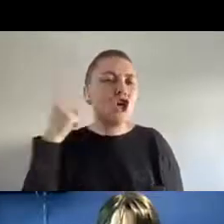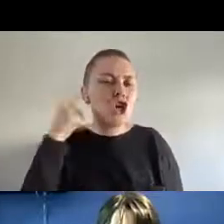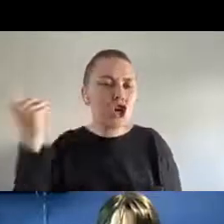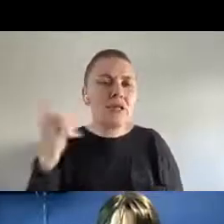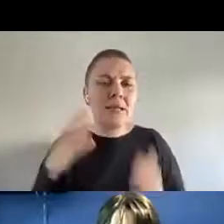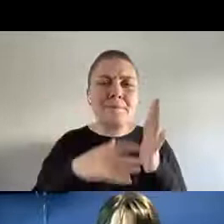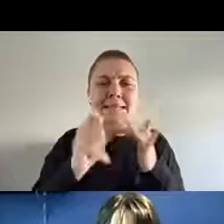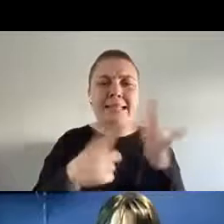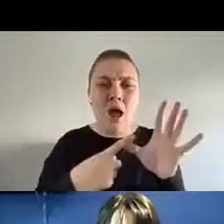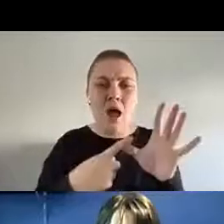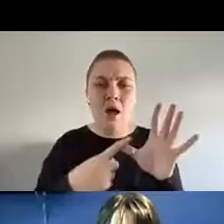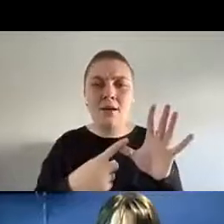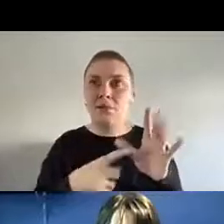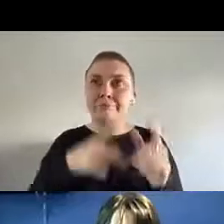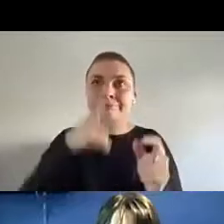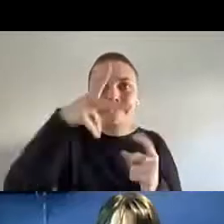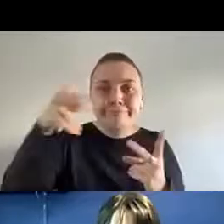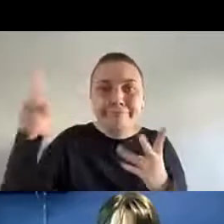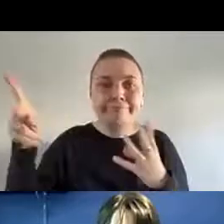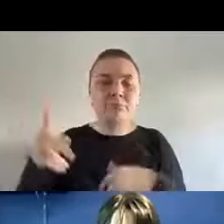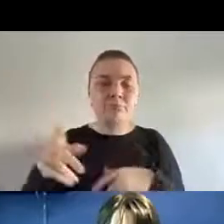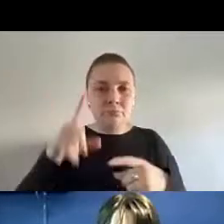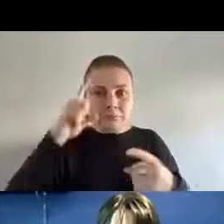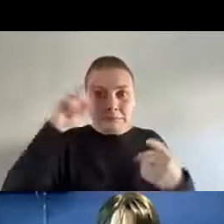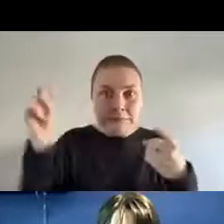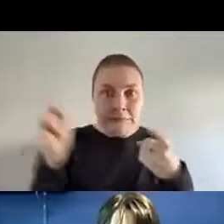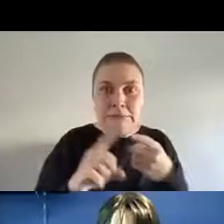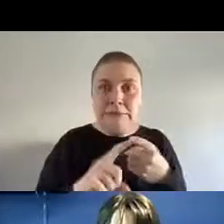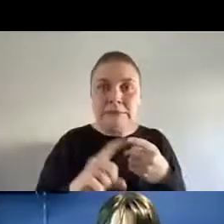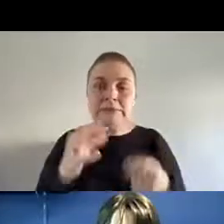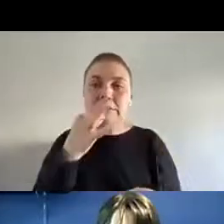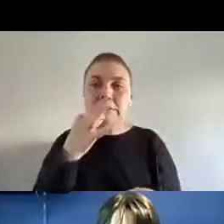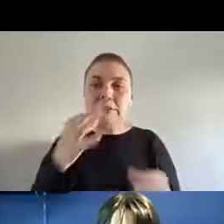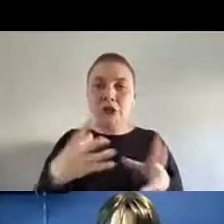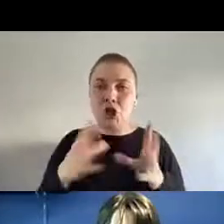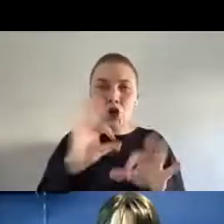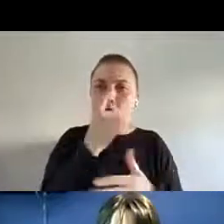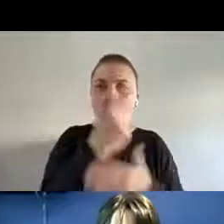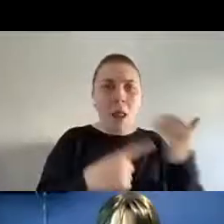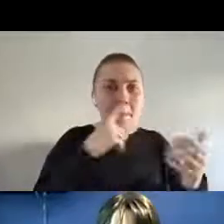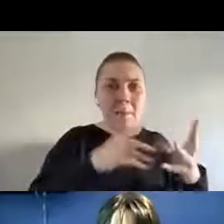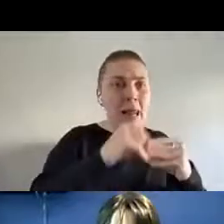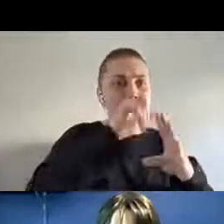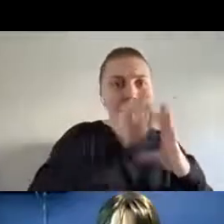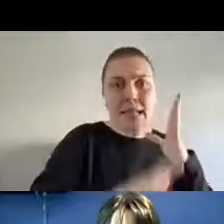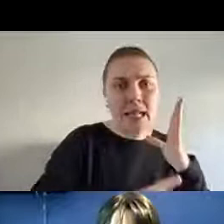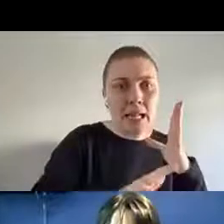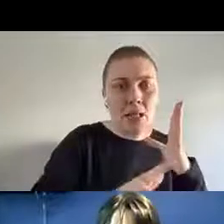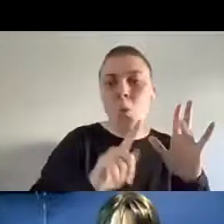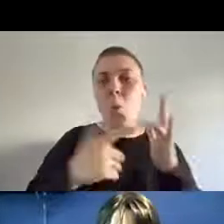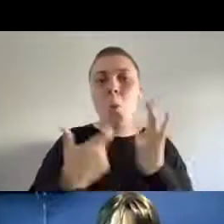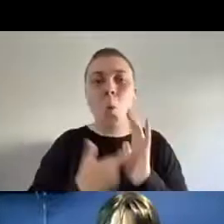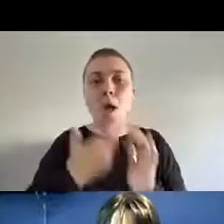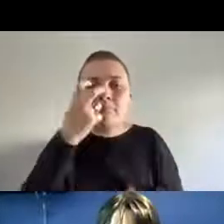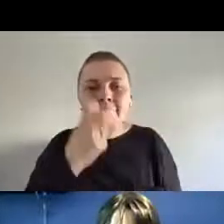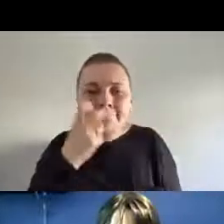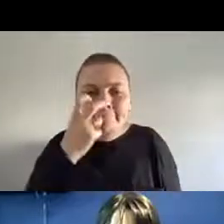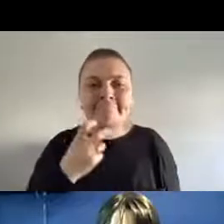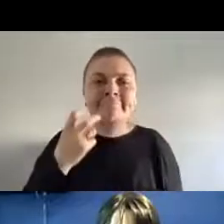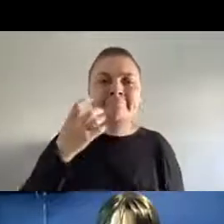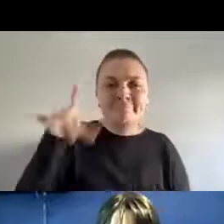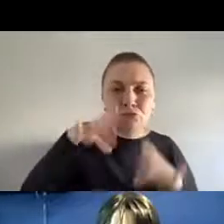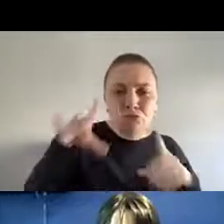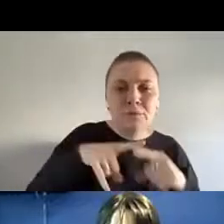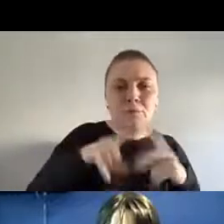constant rhetoric and this fixation on the fact that it wasn't just people with disabilities or elder Australians or people